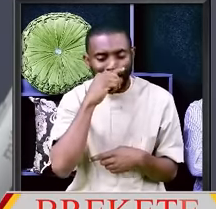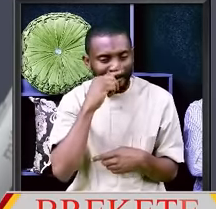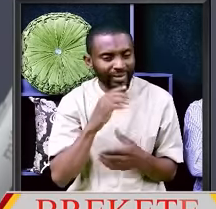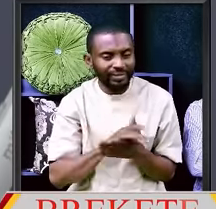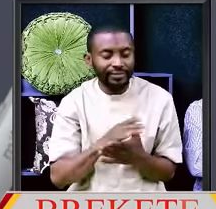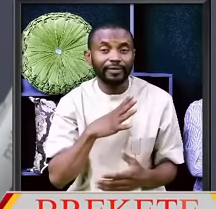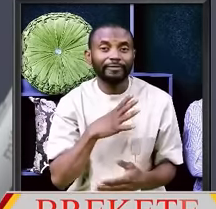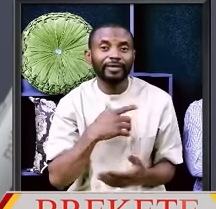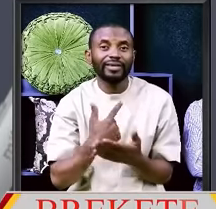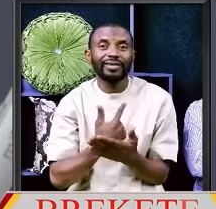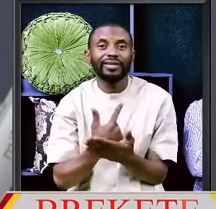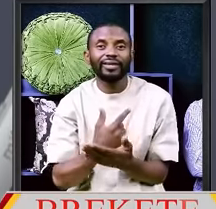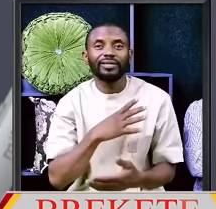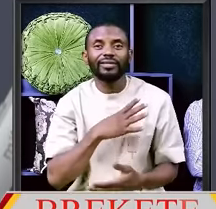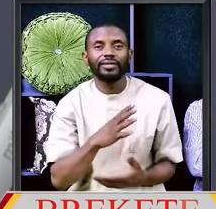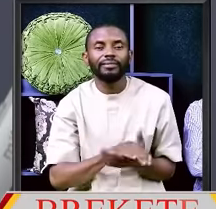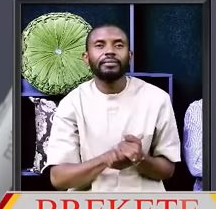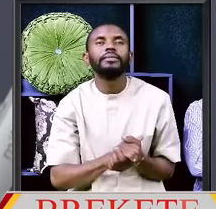Please. Fine, sir.